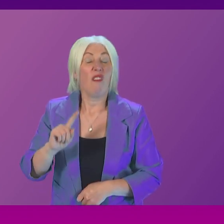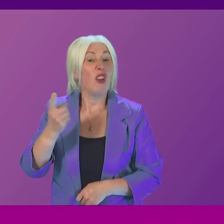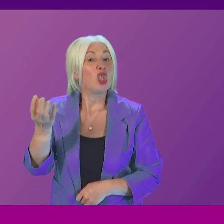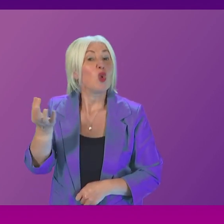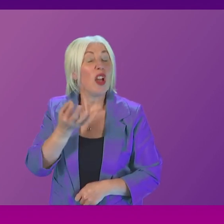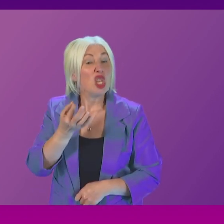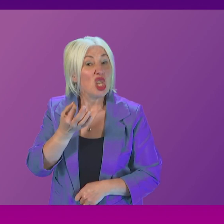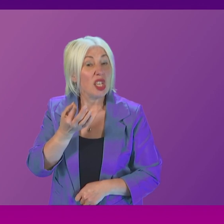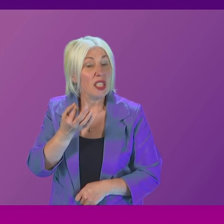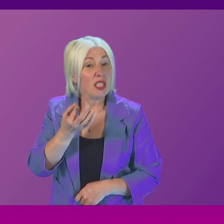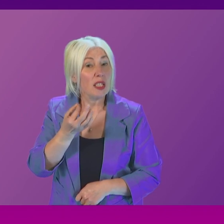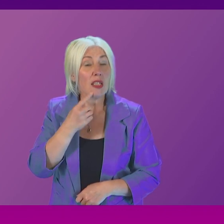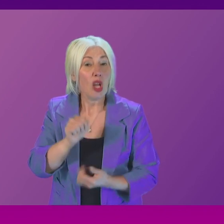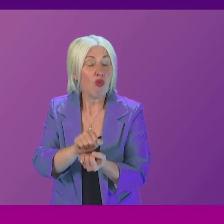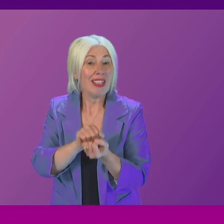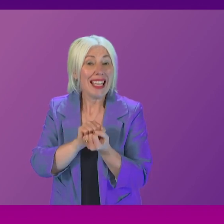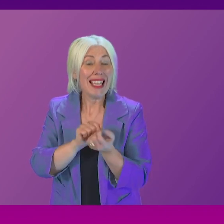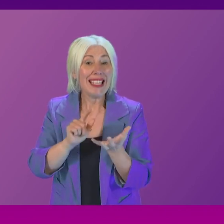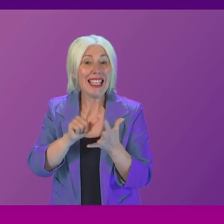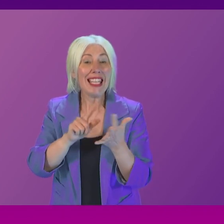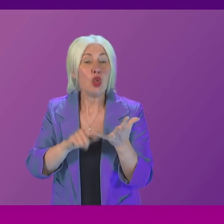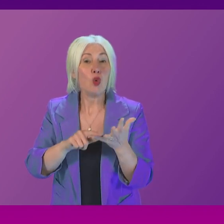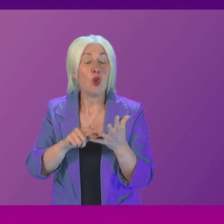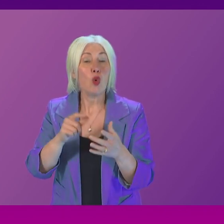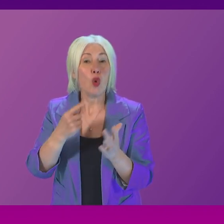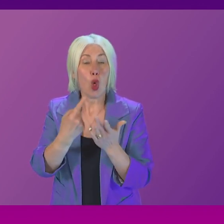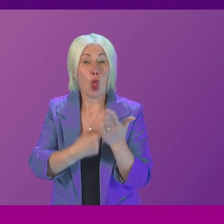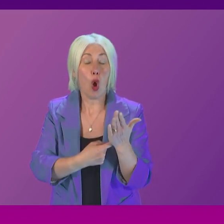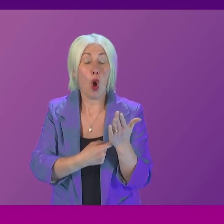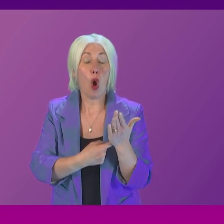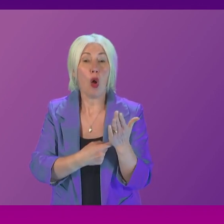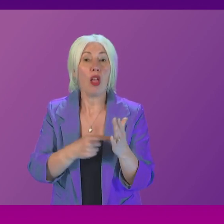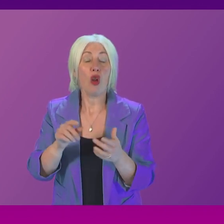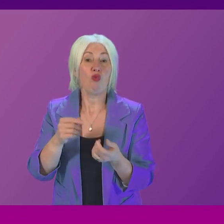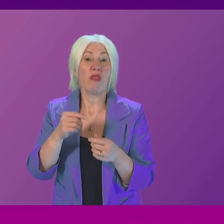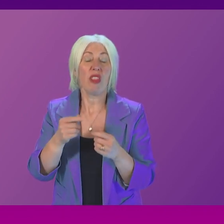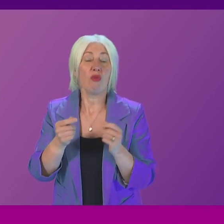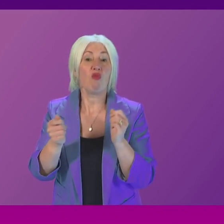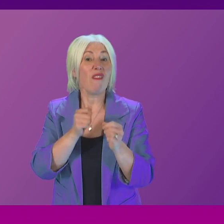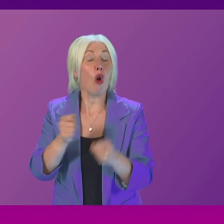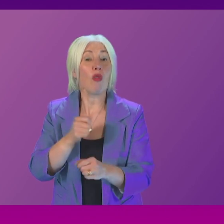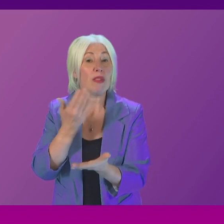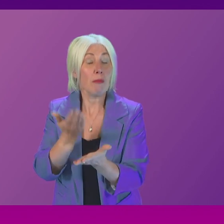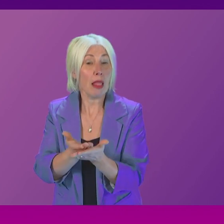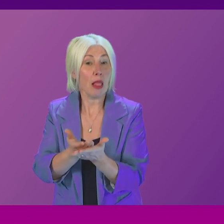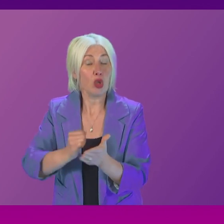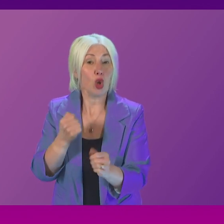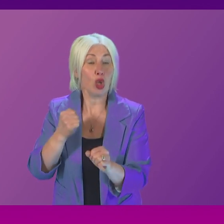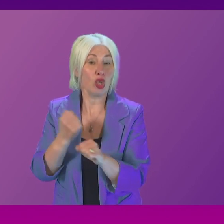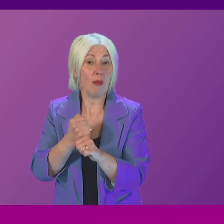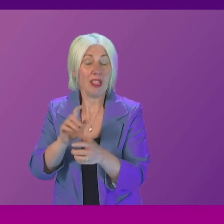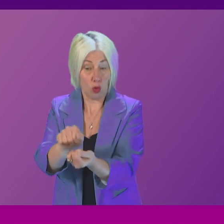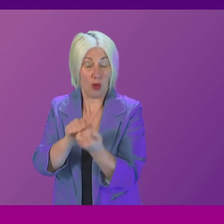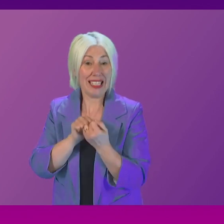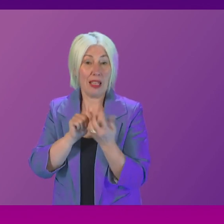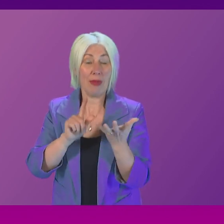My first question is around the retained EU law revocation and reform bill and the Scottish Government's approach to retaining EU law